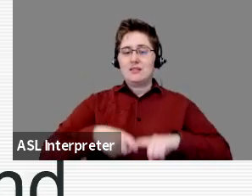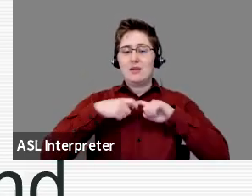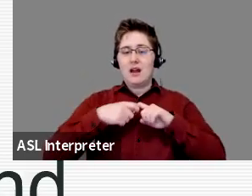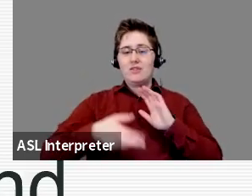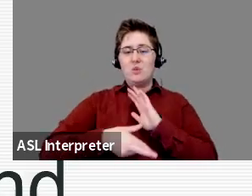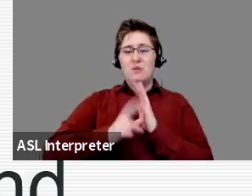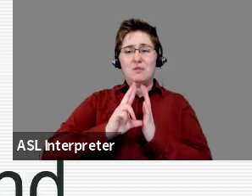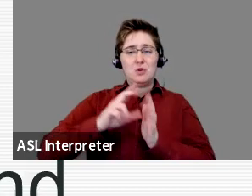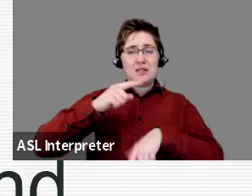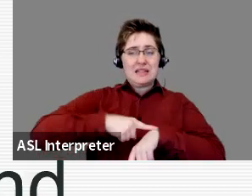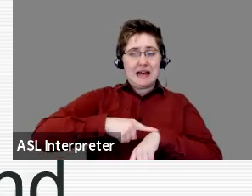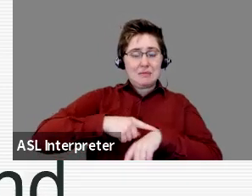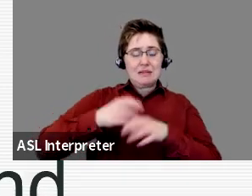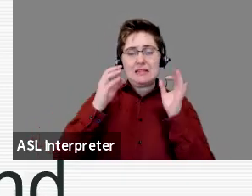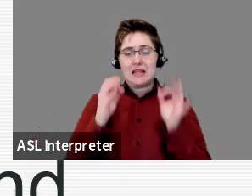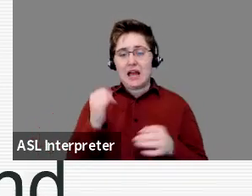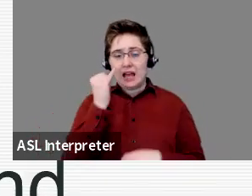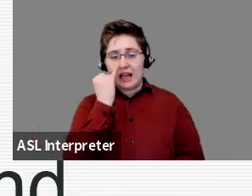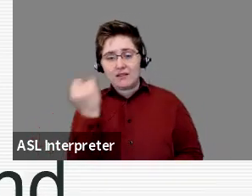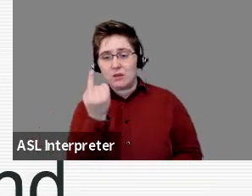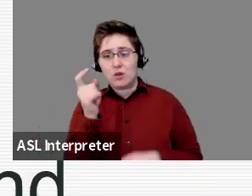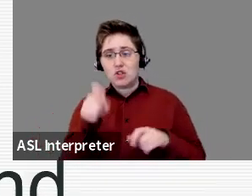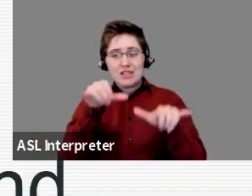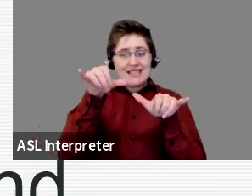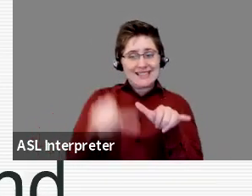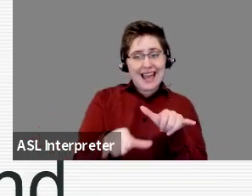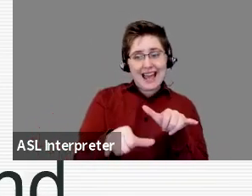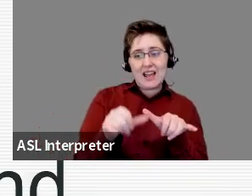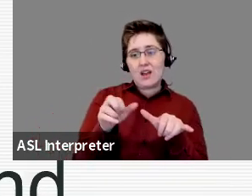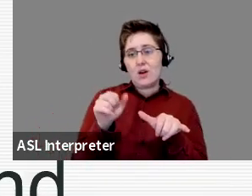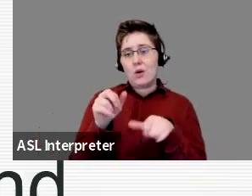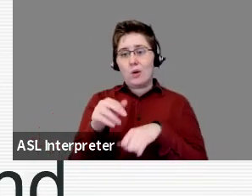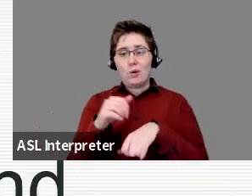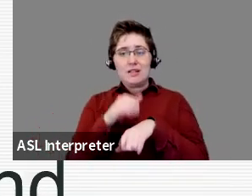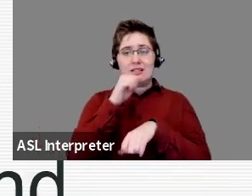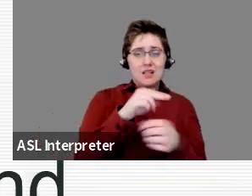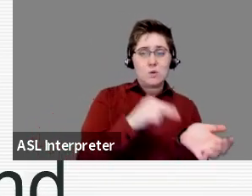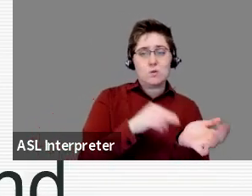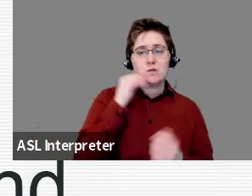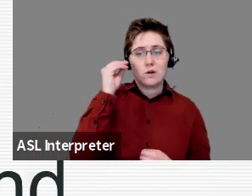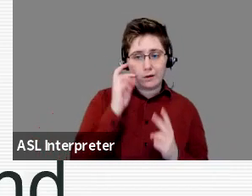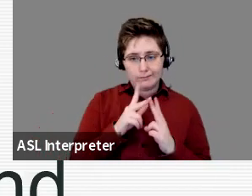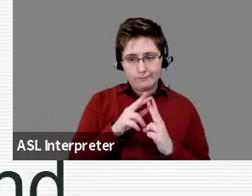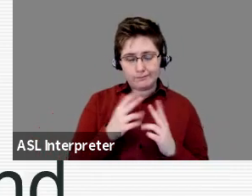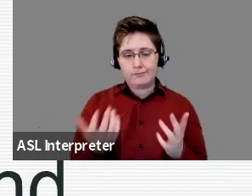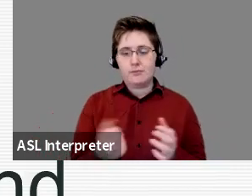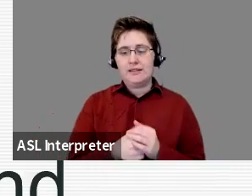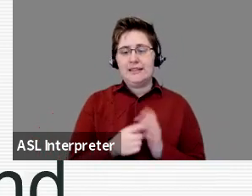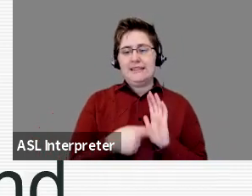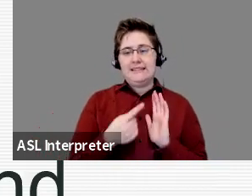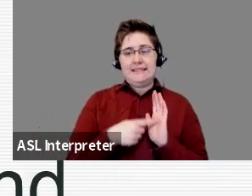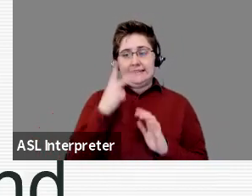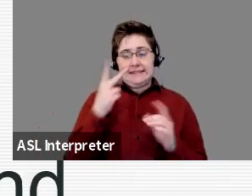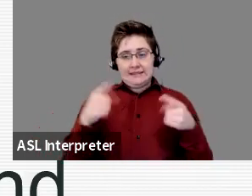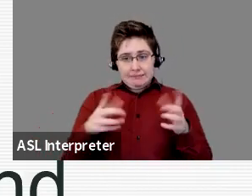review periods to determine whether or not somebody should stay or be sent to a nursing home. And so what we sometimes see